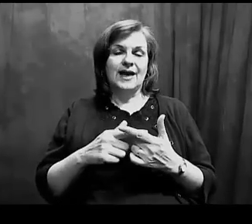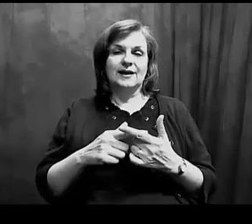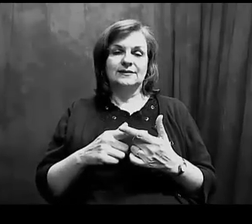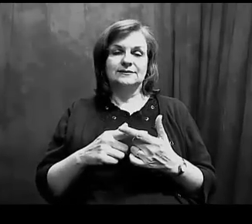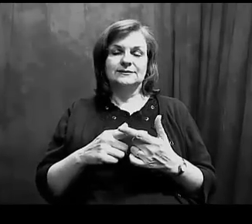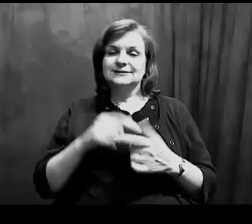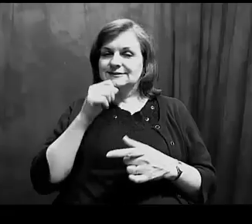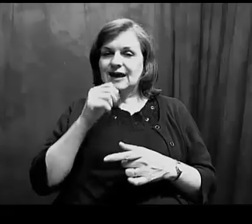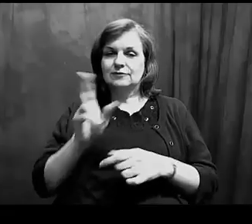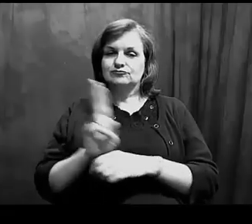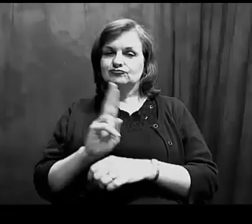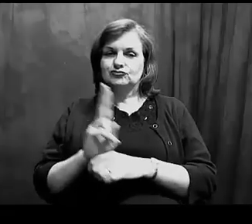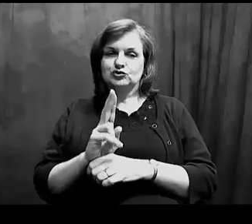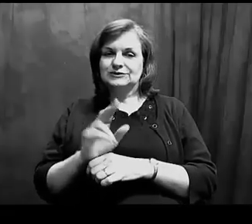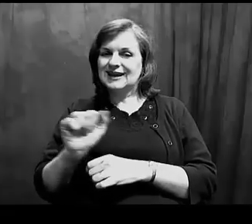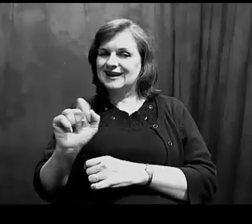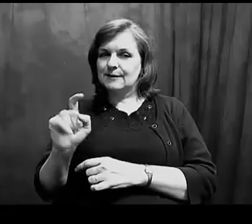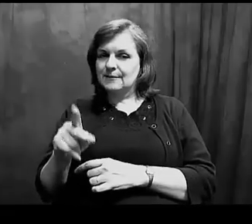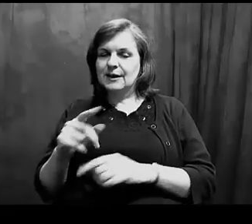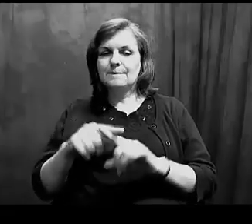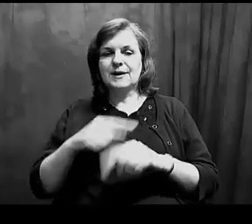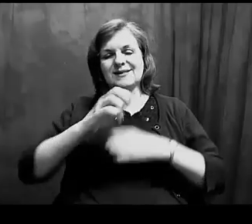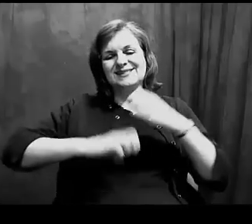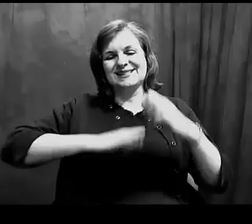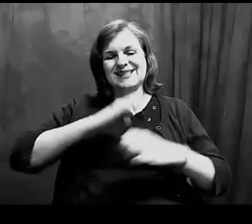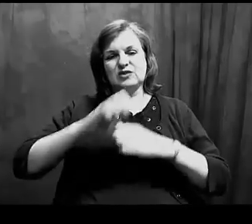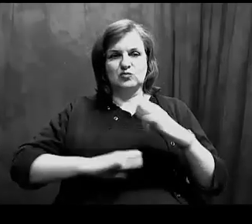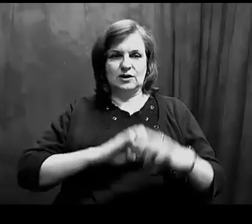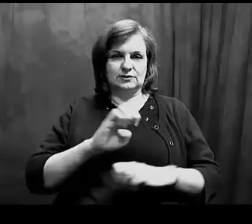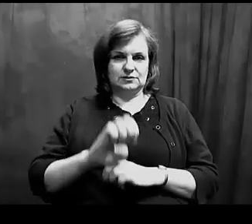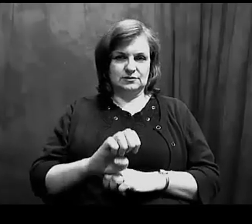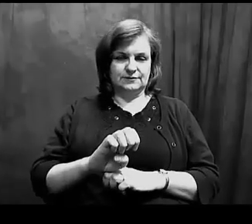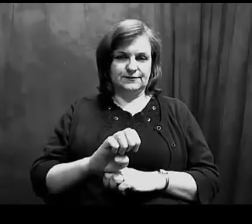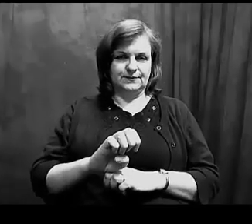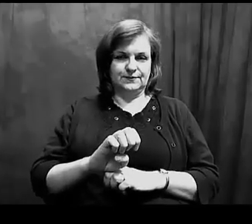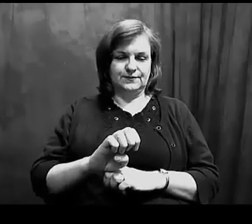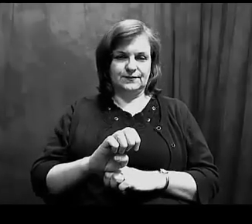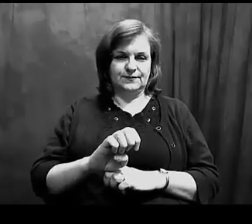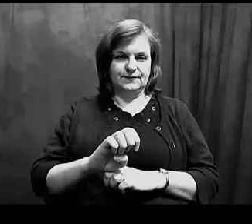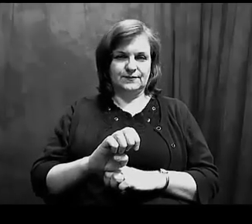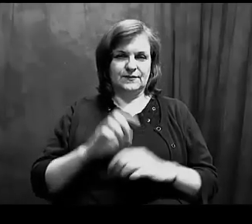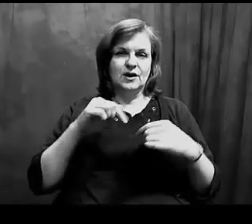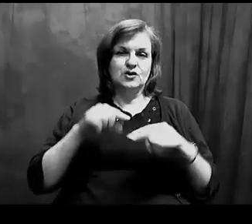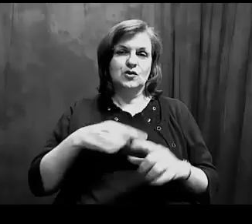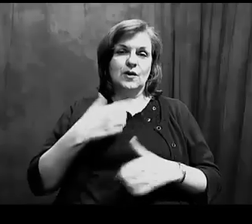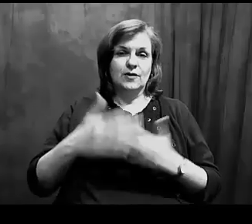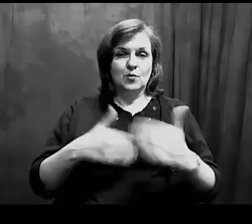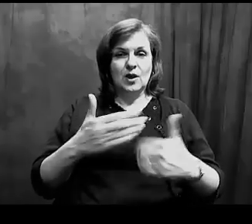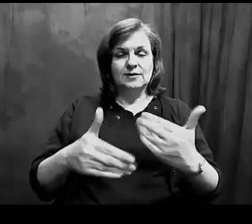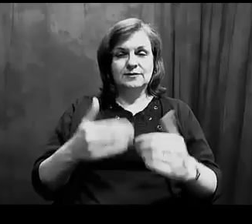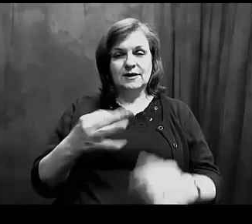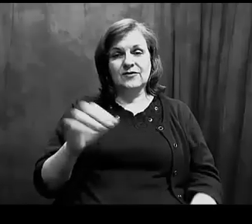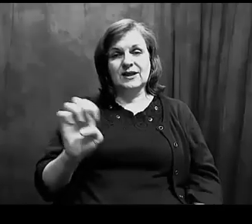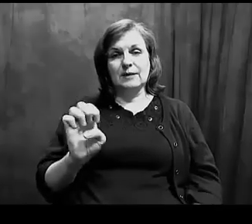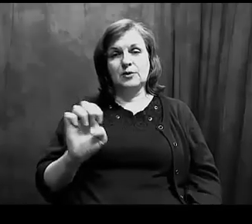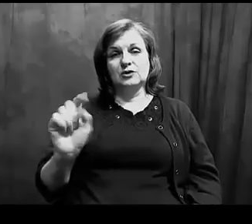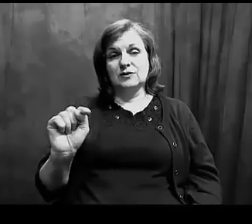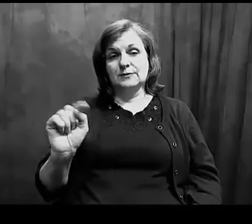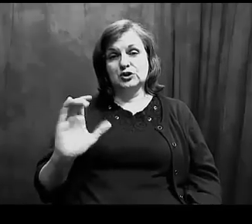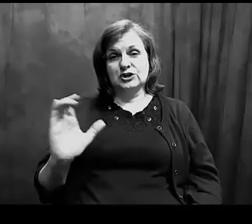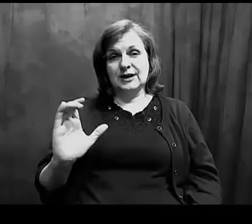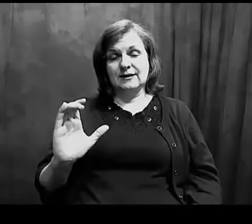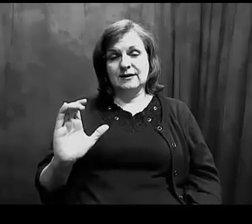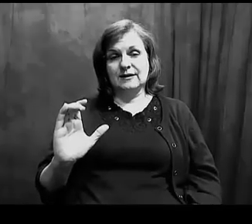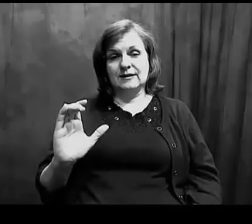Powered in this case, not by ATP, but powered by electrons. And in this process of the